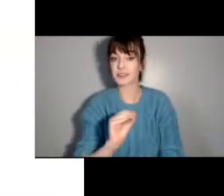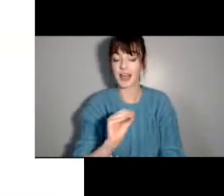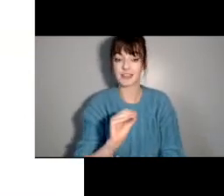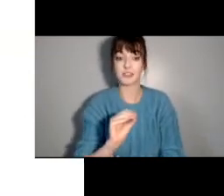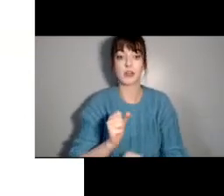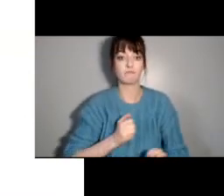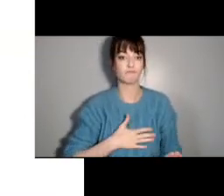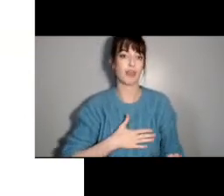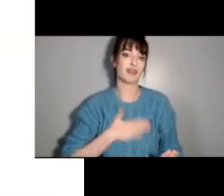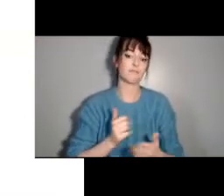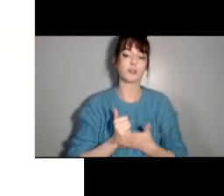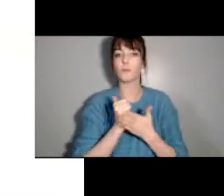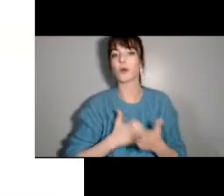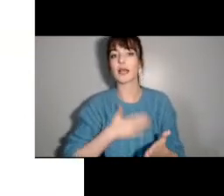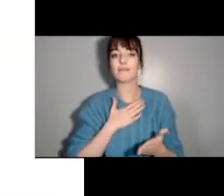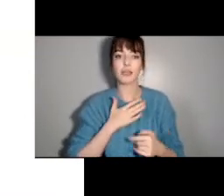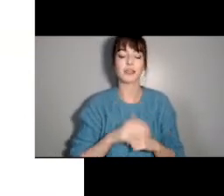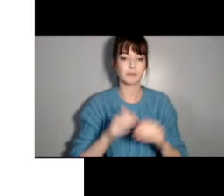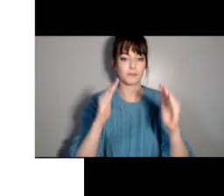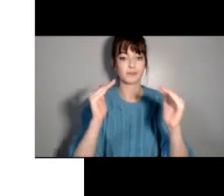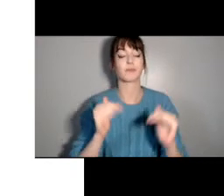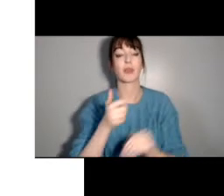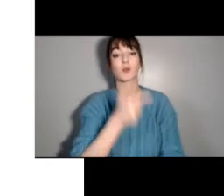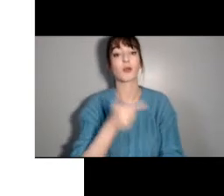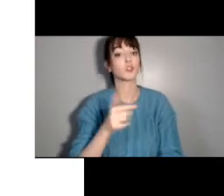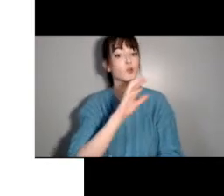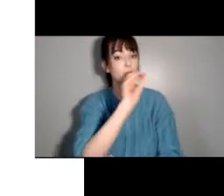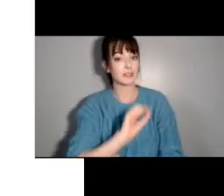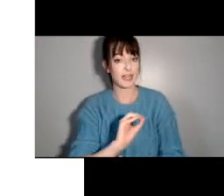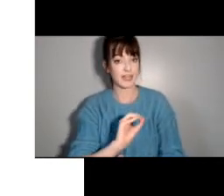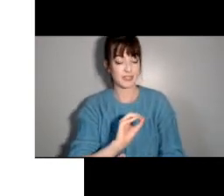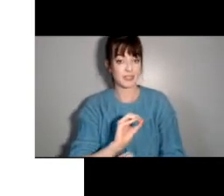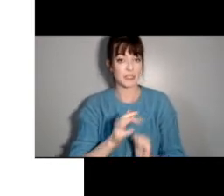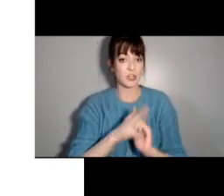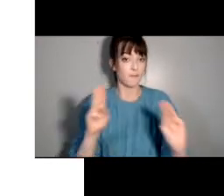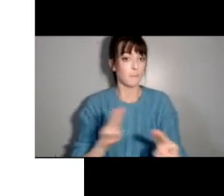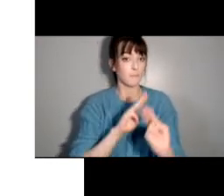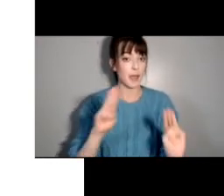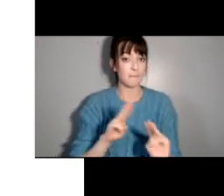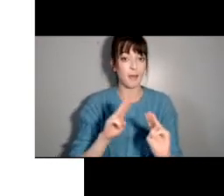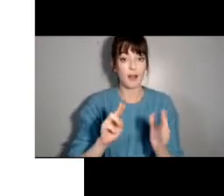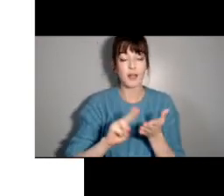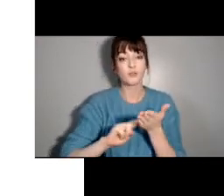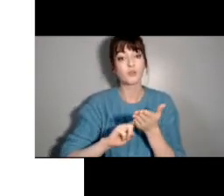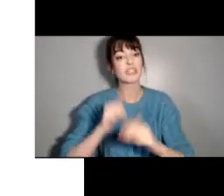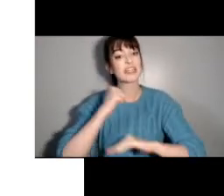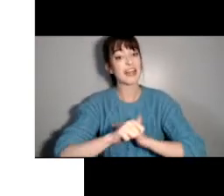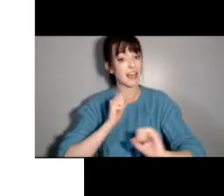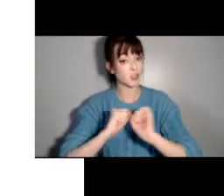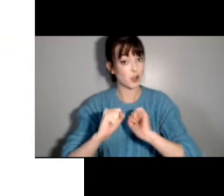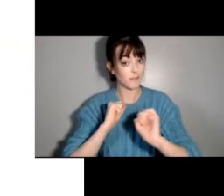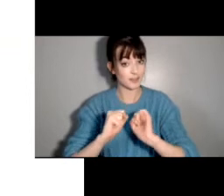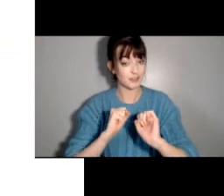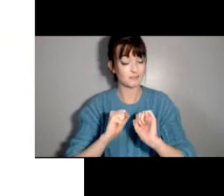supported living arrangement. 22% of the participants, their primary service was a day service. So